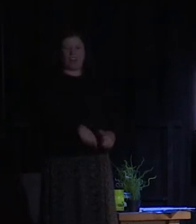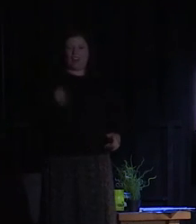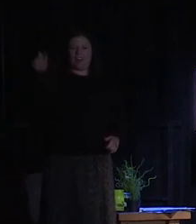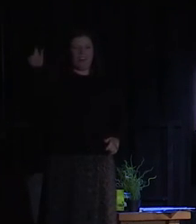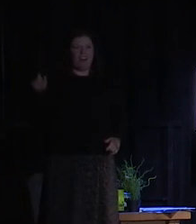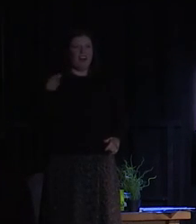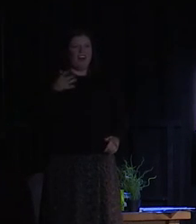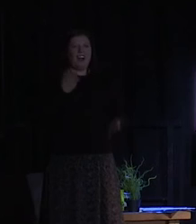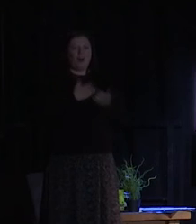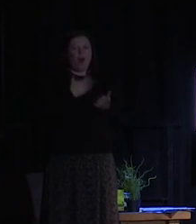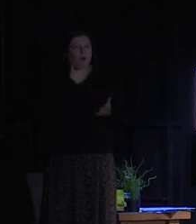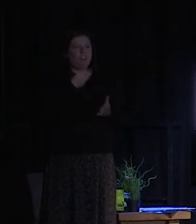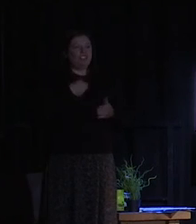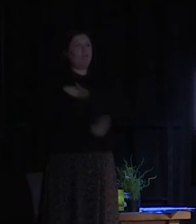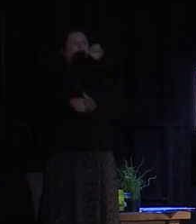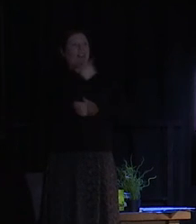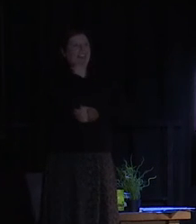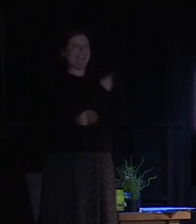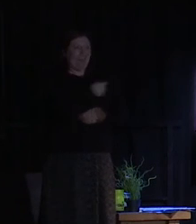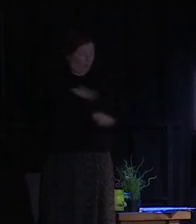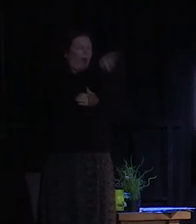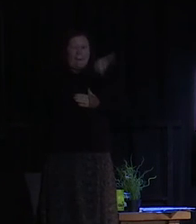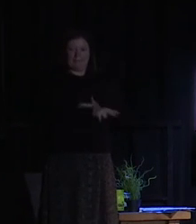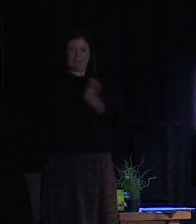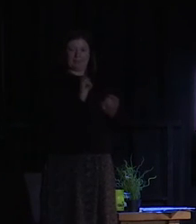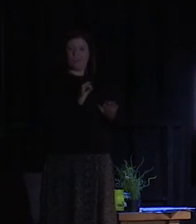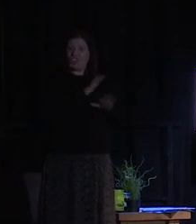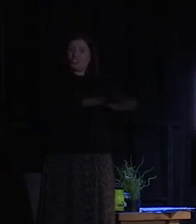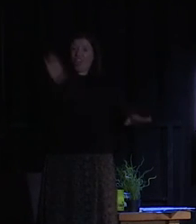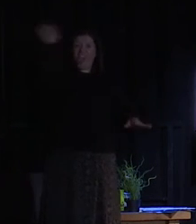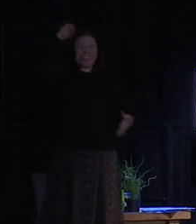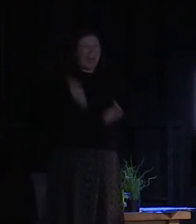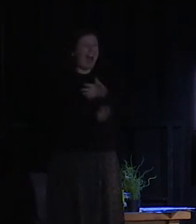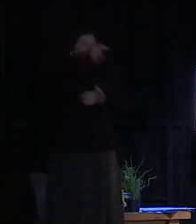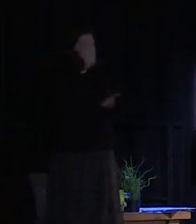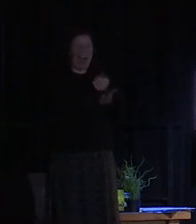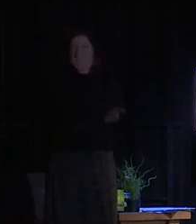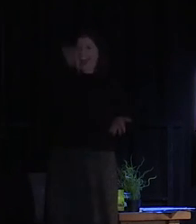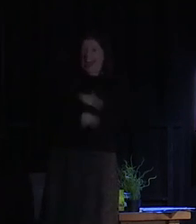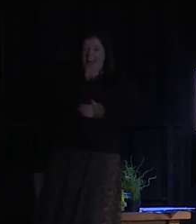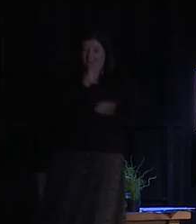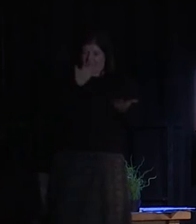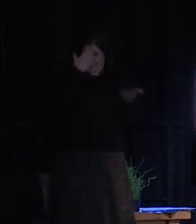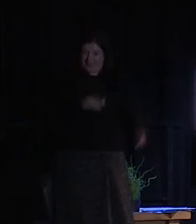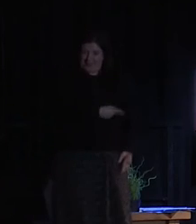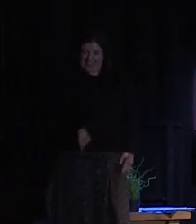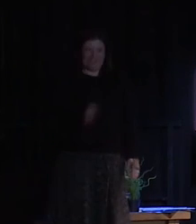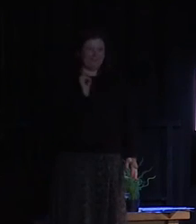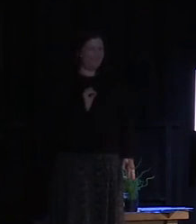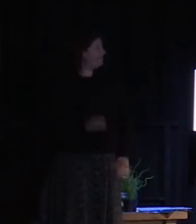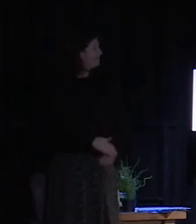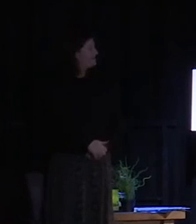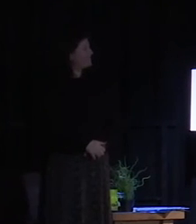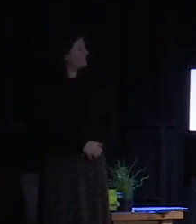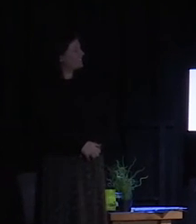God, if only it was that easy. It's hilarious, and the kids haven't got a clue why they're so funny. I just love that. And this